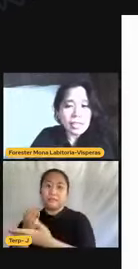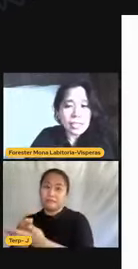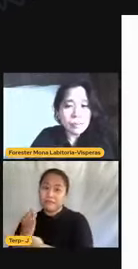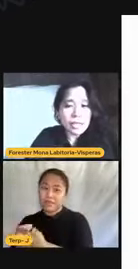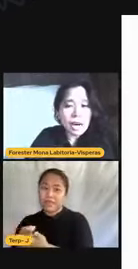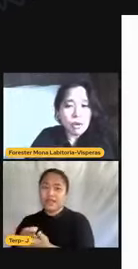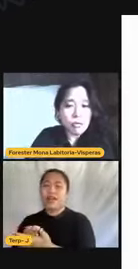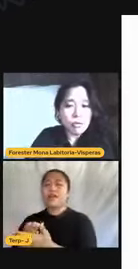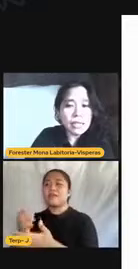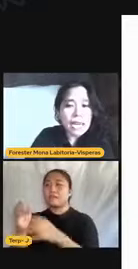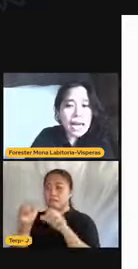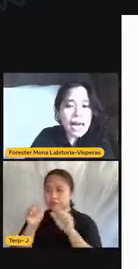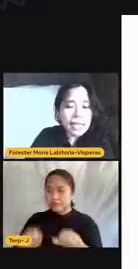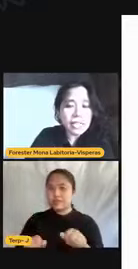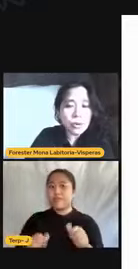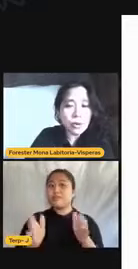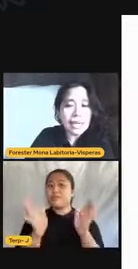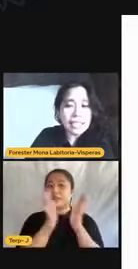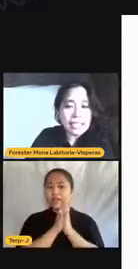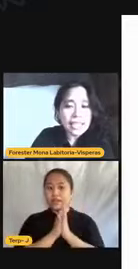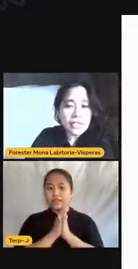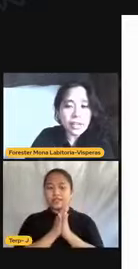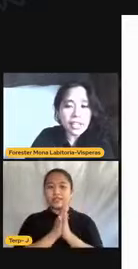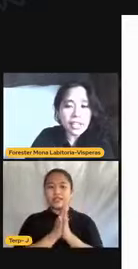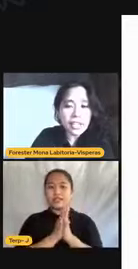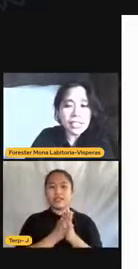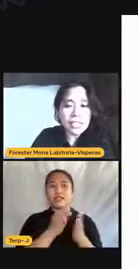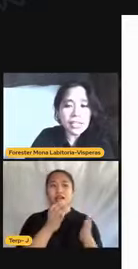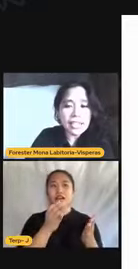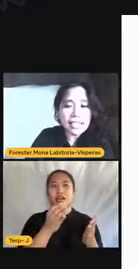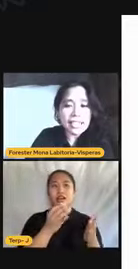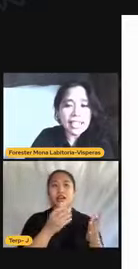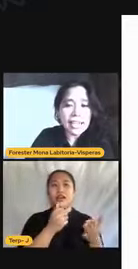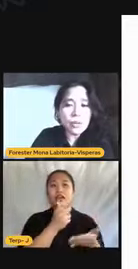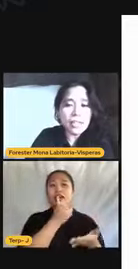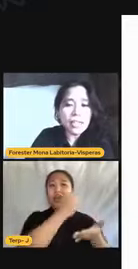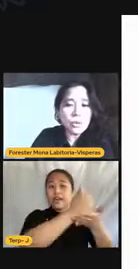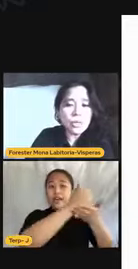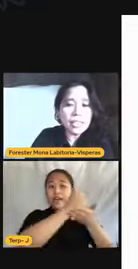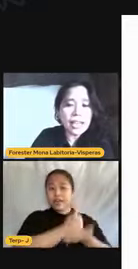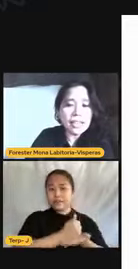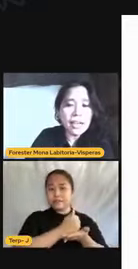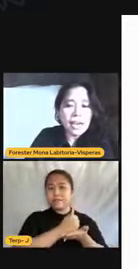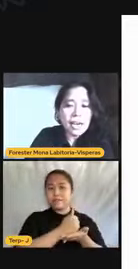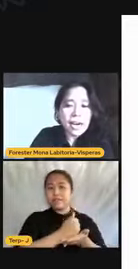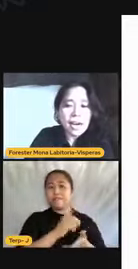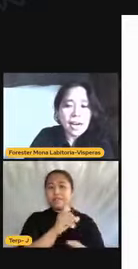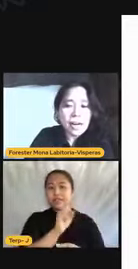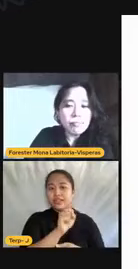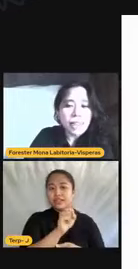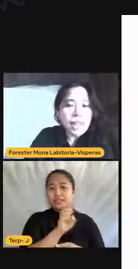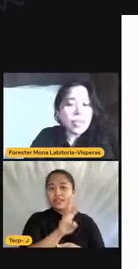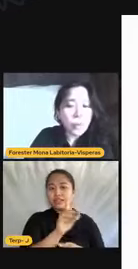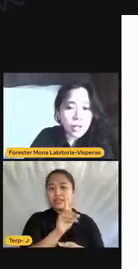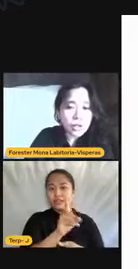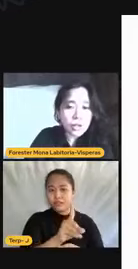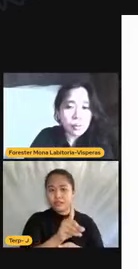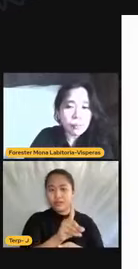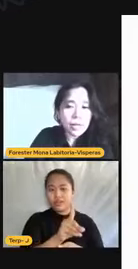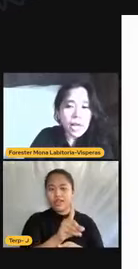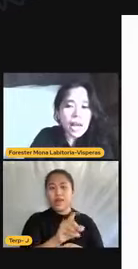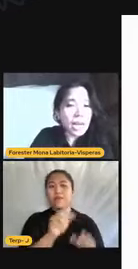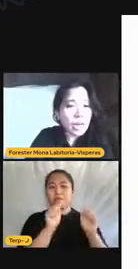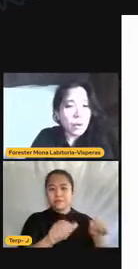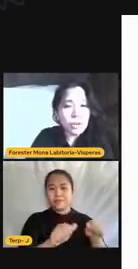May services po sila called IKES or Assistance for Individuals in Crisis. And you can use that every